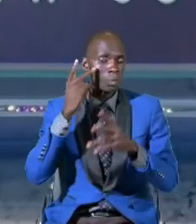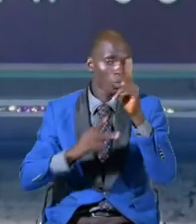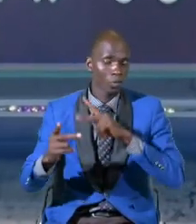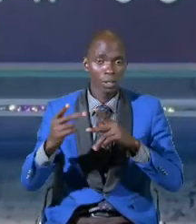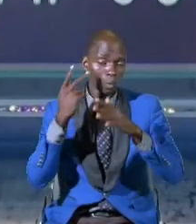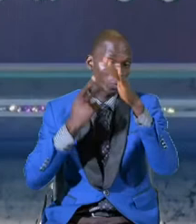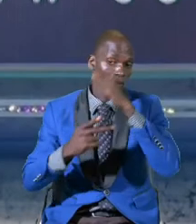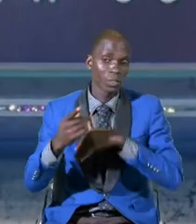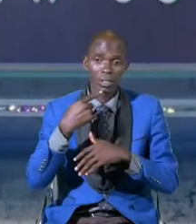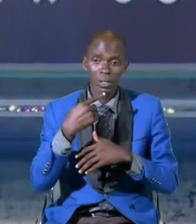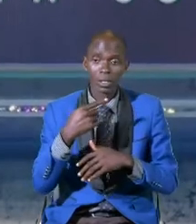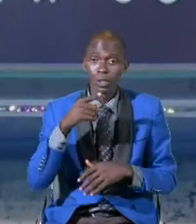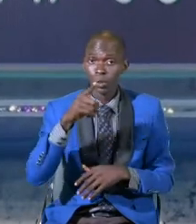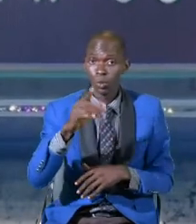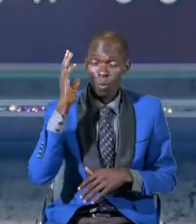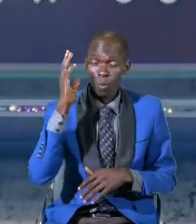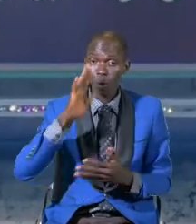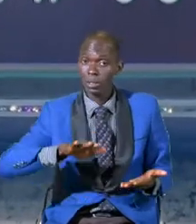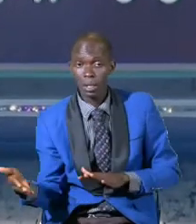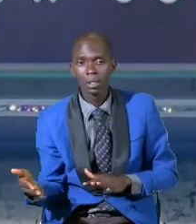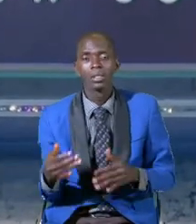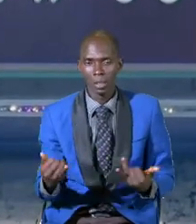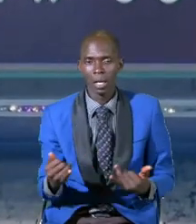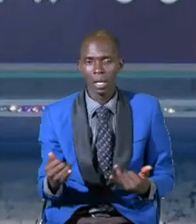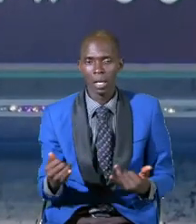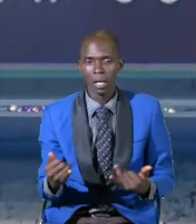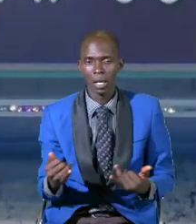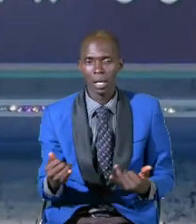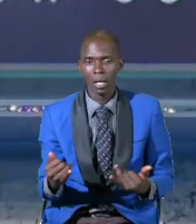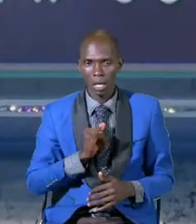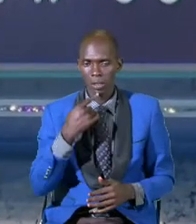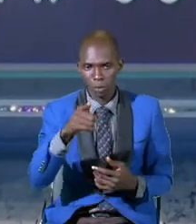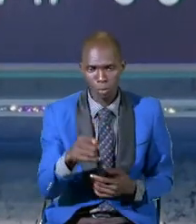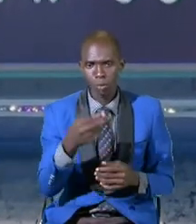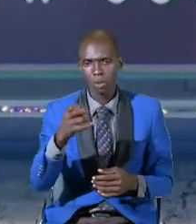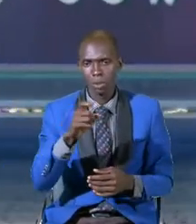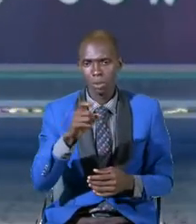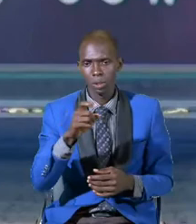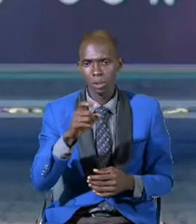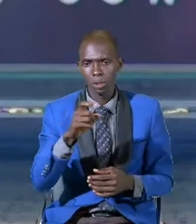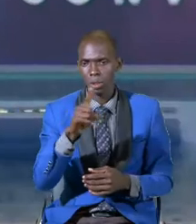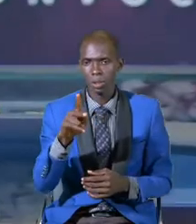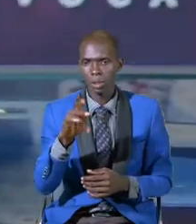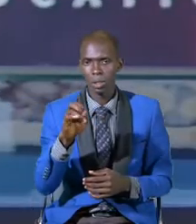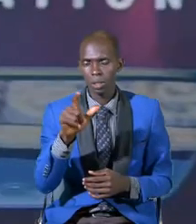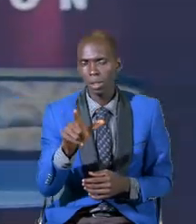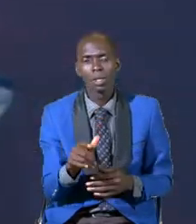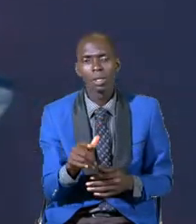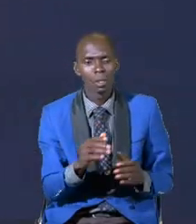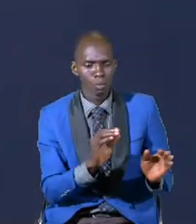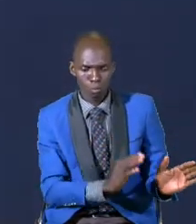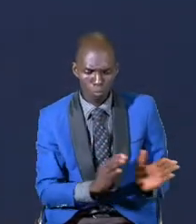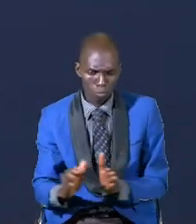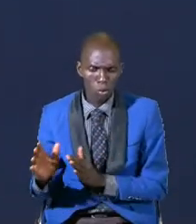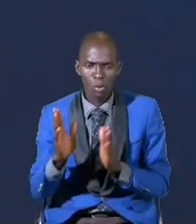do you do with that? To cope, you have to have the courage of alone going to God. And